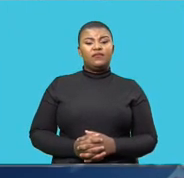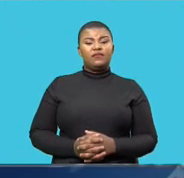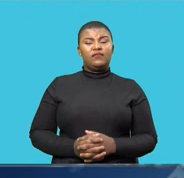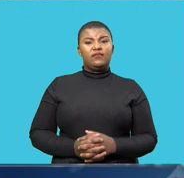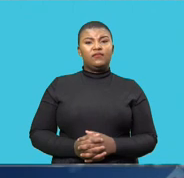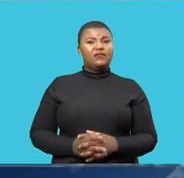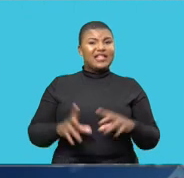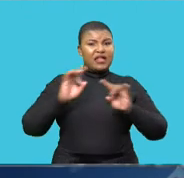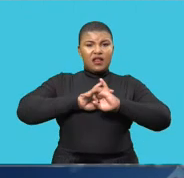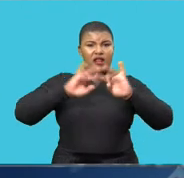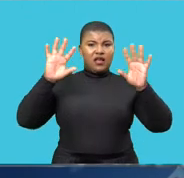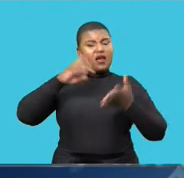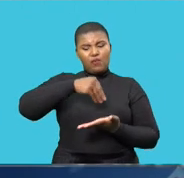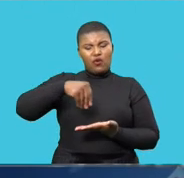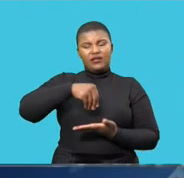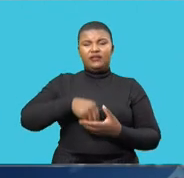clearly so